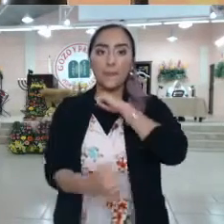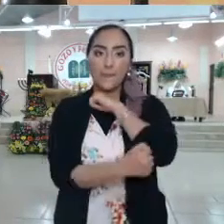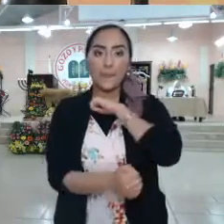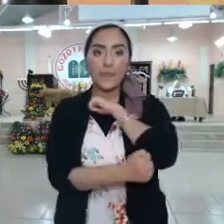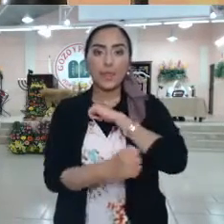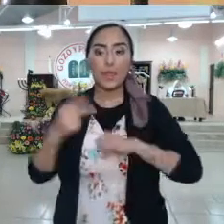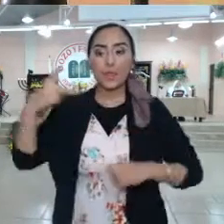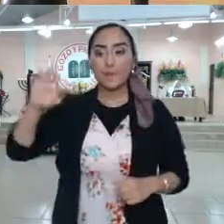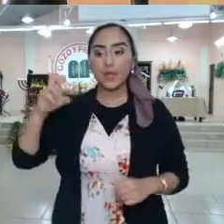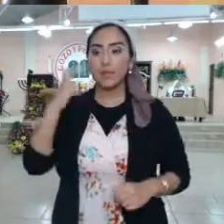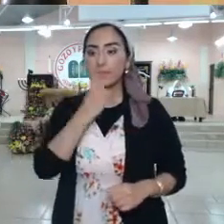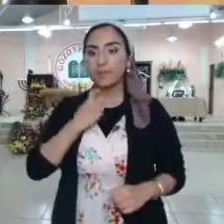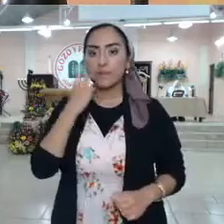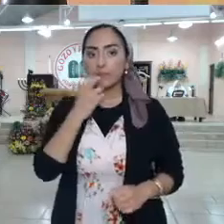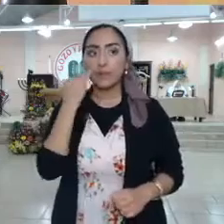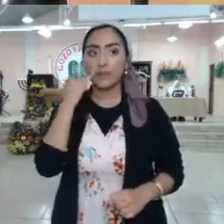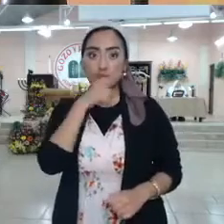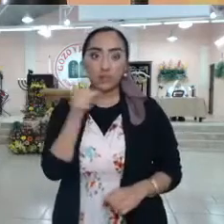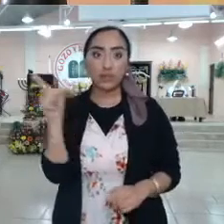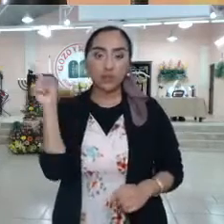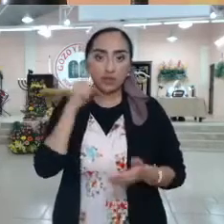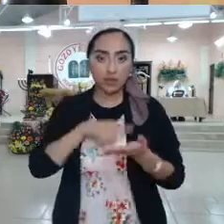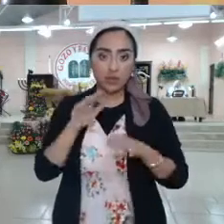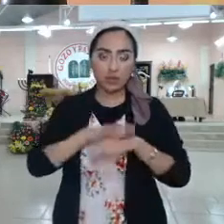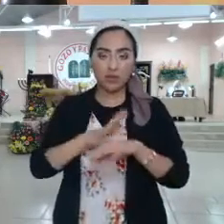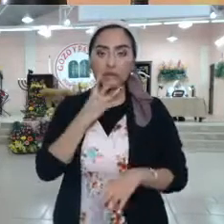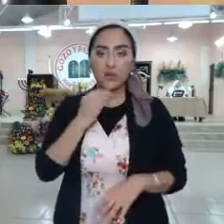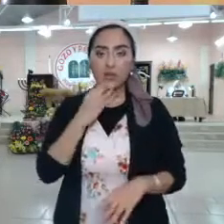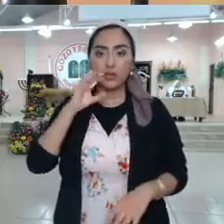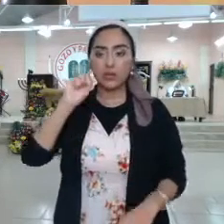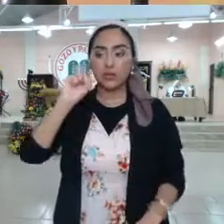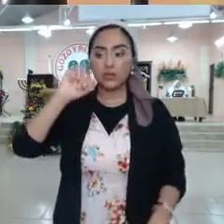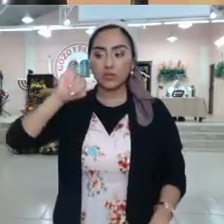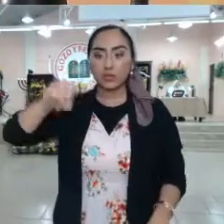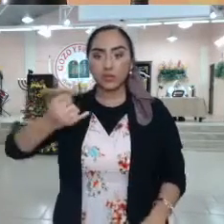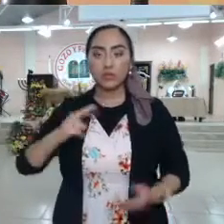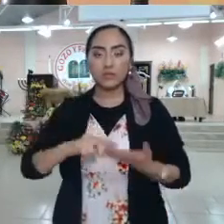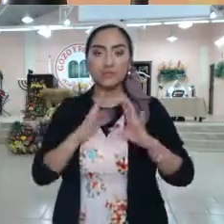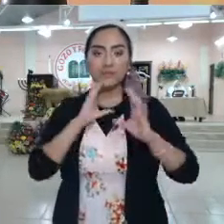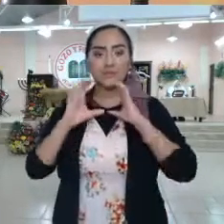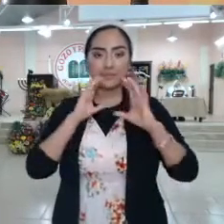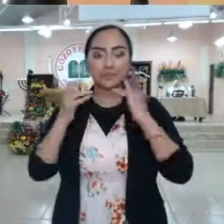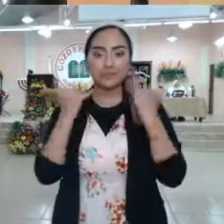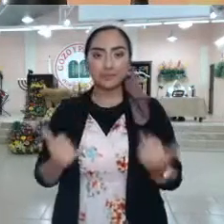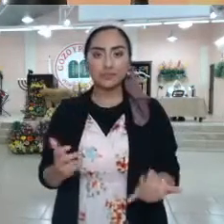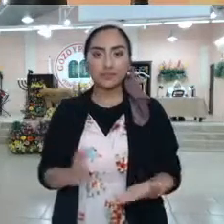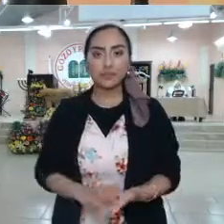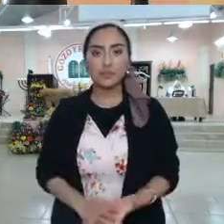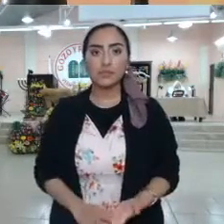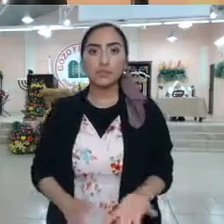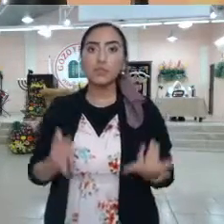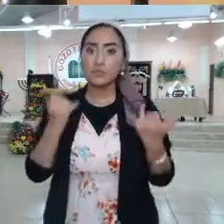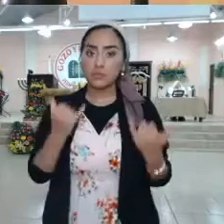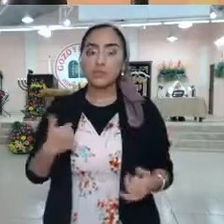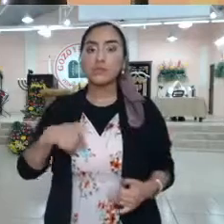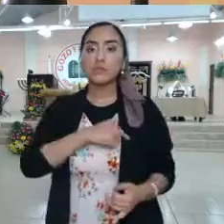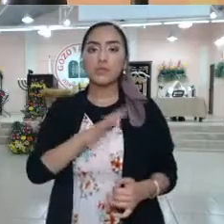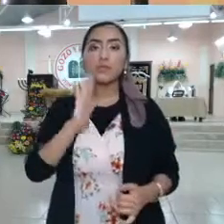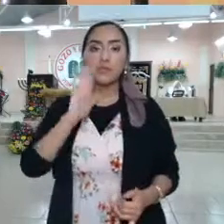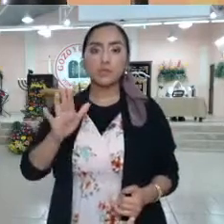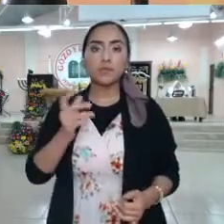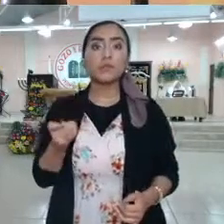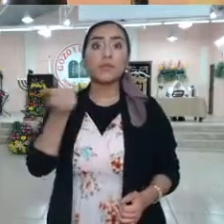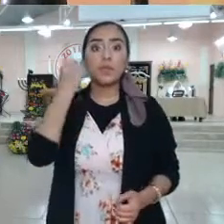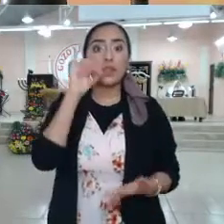Pesach. Pe, mouth. It is in Hebrew. Zach, to conversate, to have a conversation. Now we're going